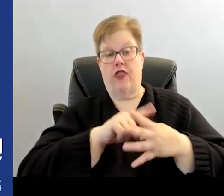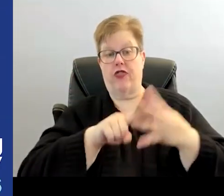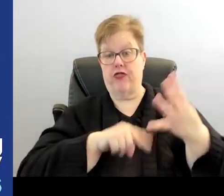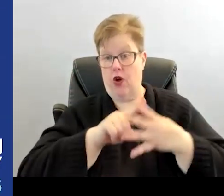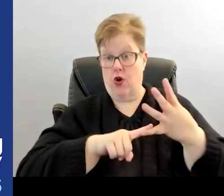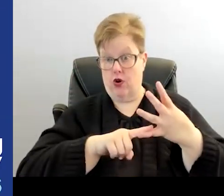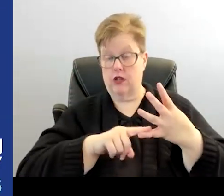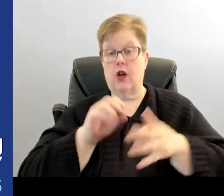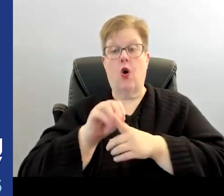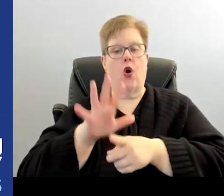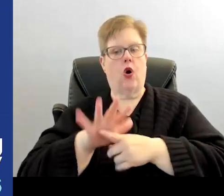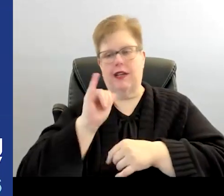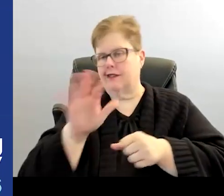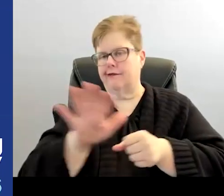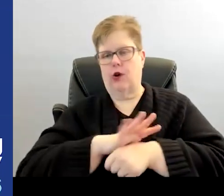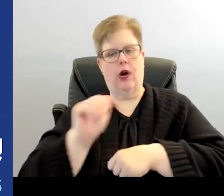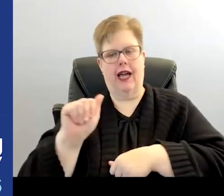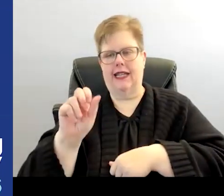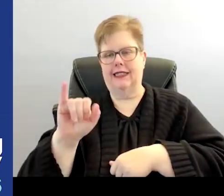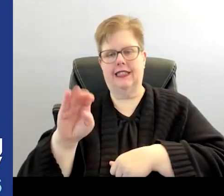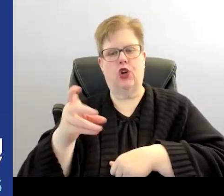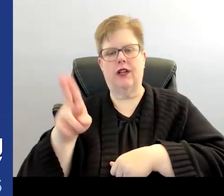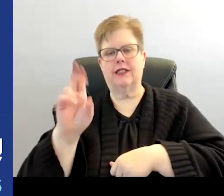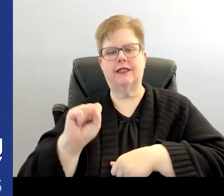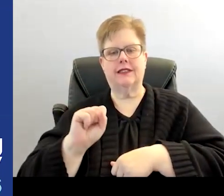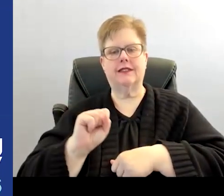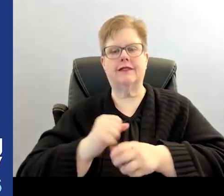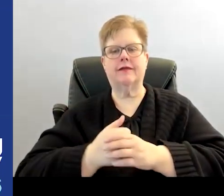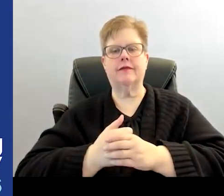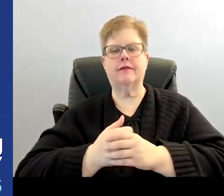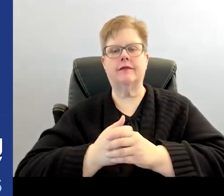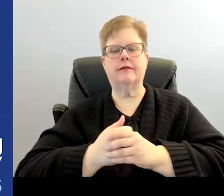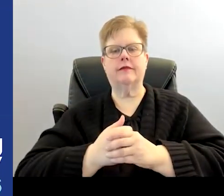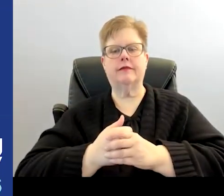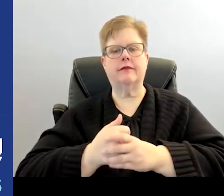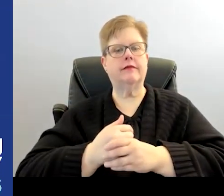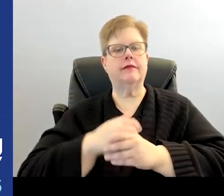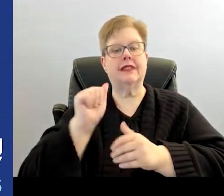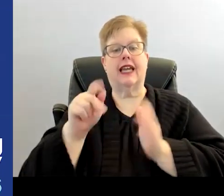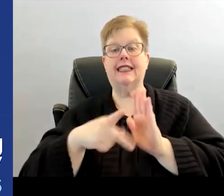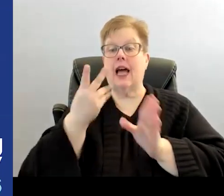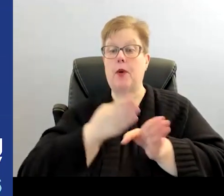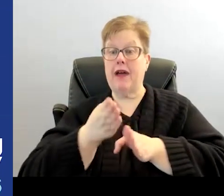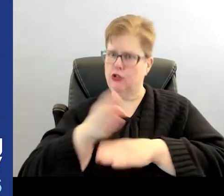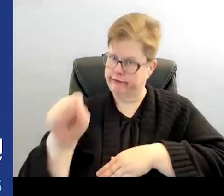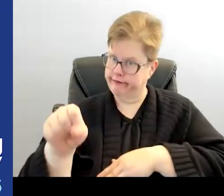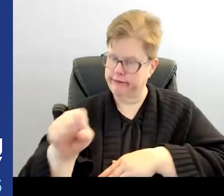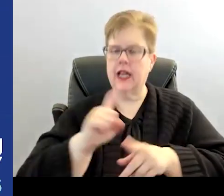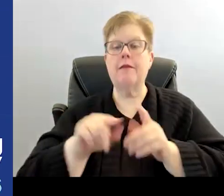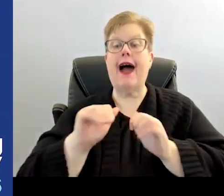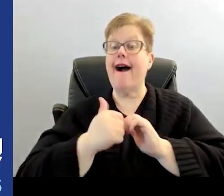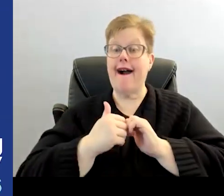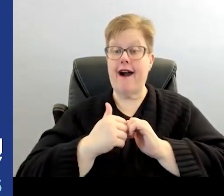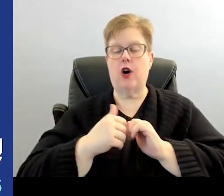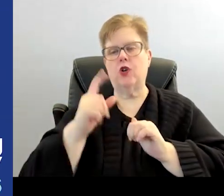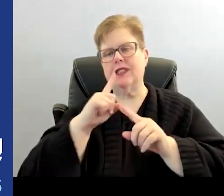is fully asynchronous. Next question, can you do double majors? Yes, but the way that you do that